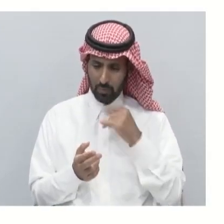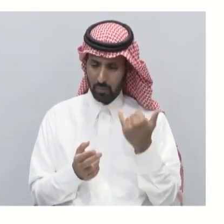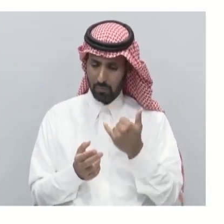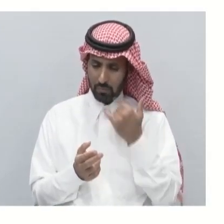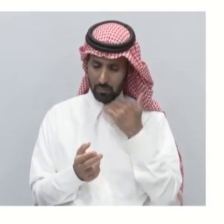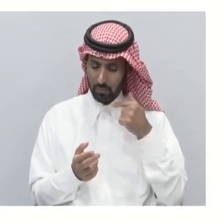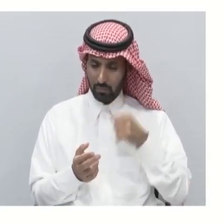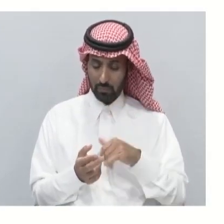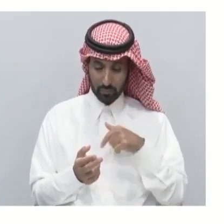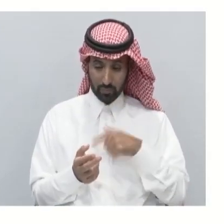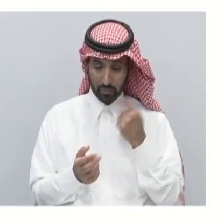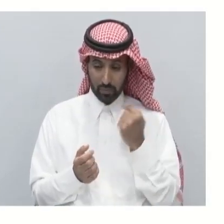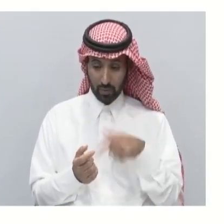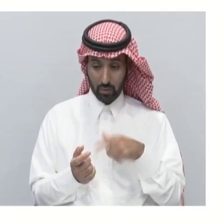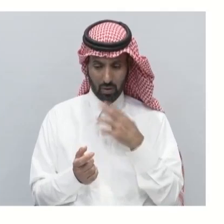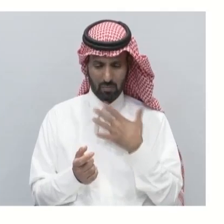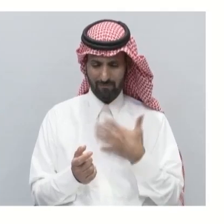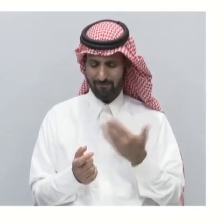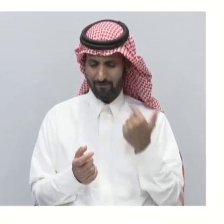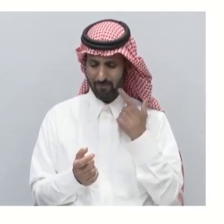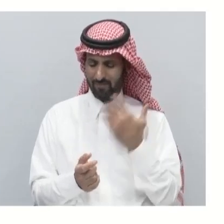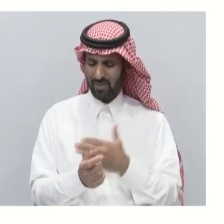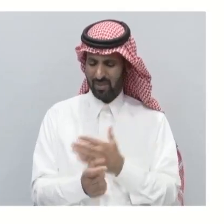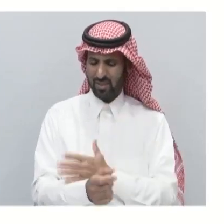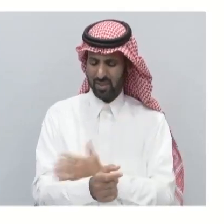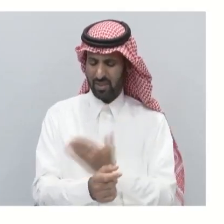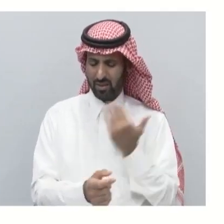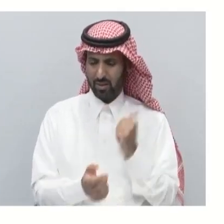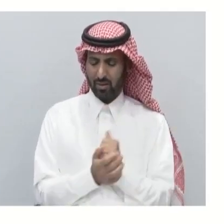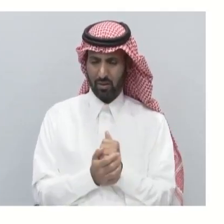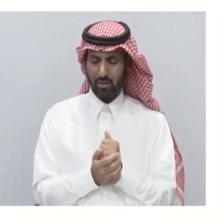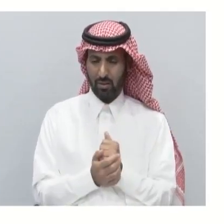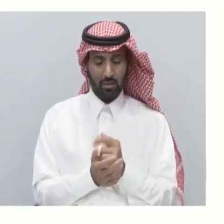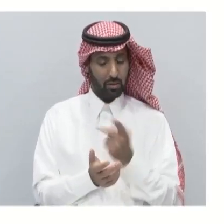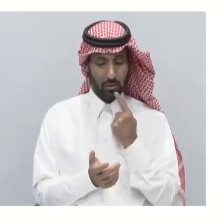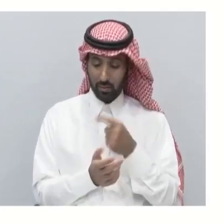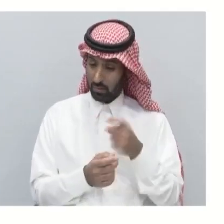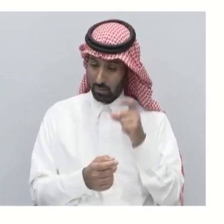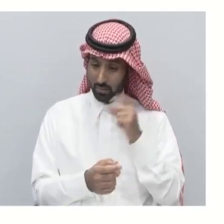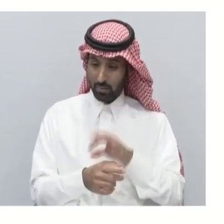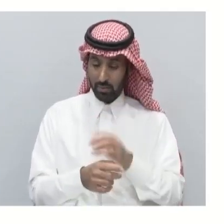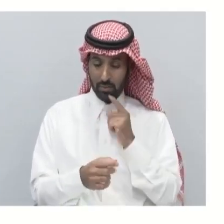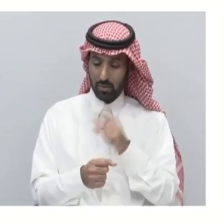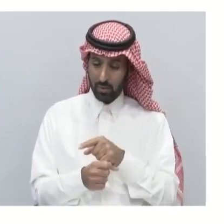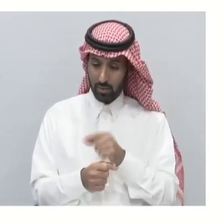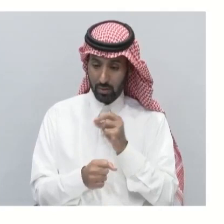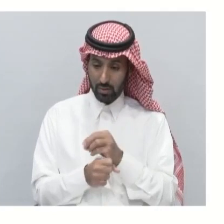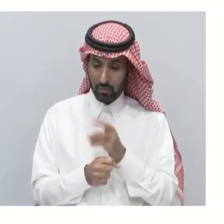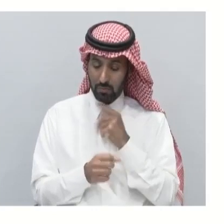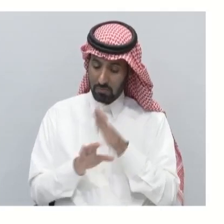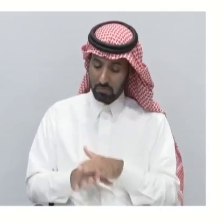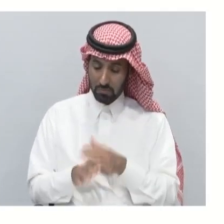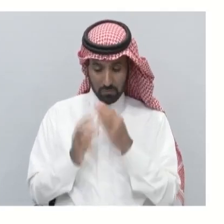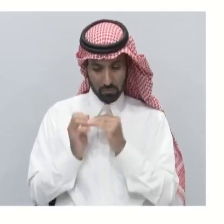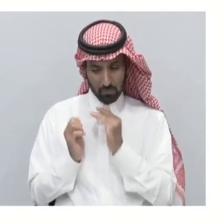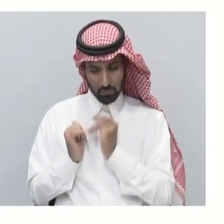today. I wasn't feeling well all day yesterday, and the doctor recommended that I stay in